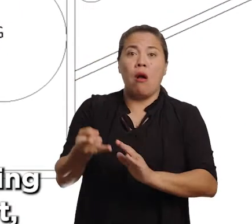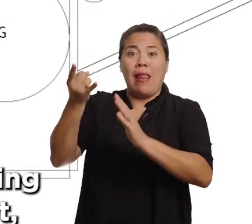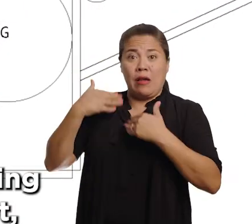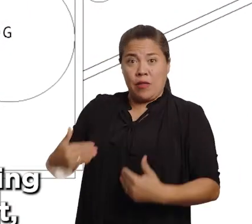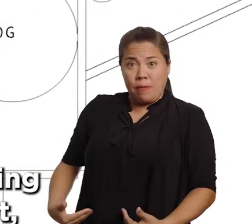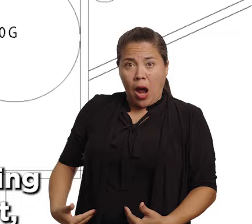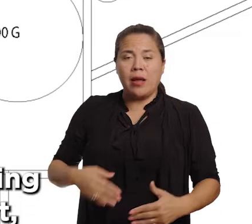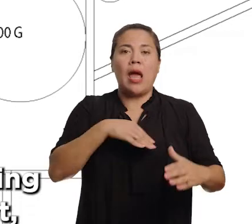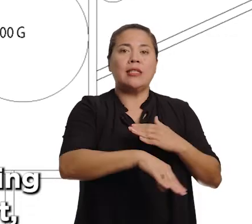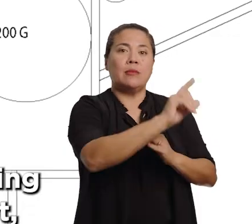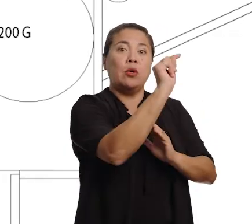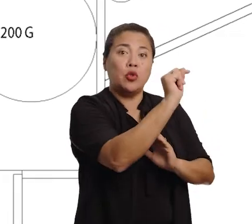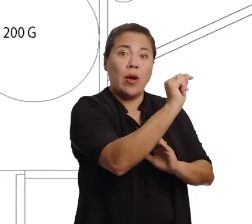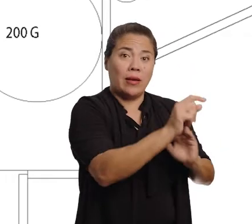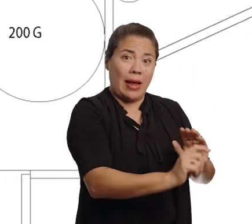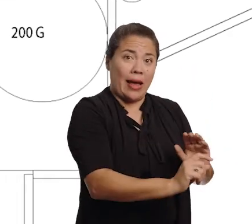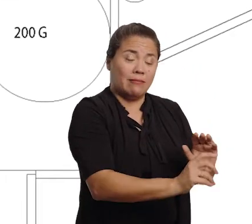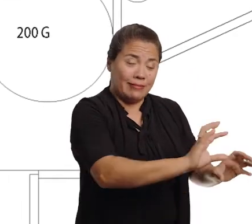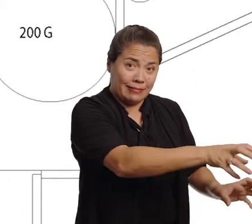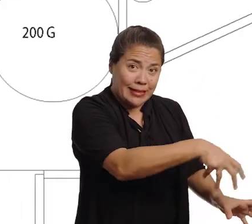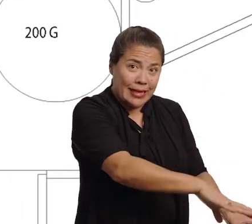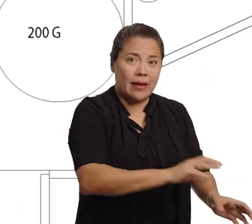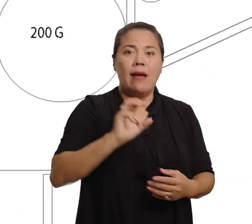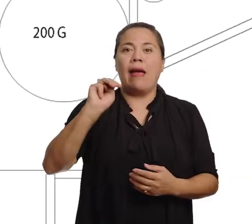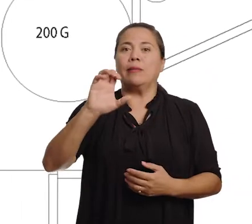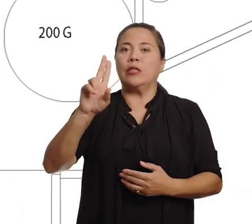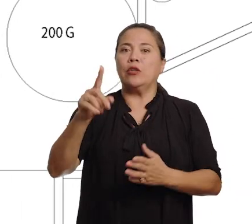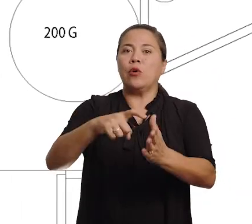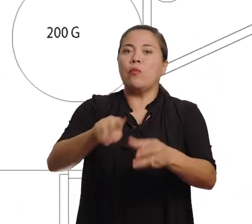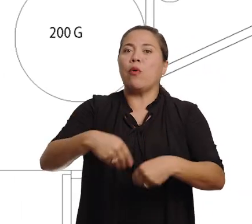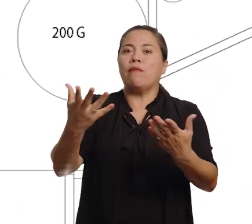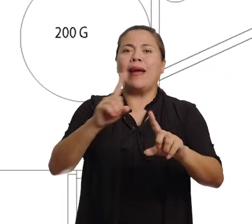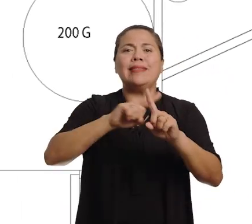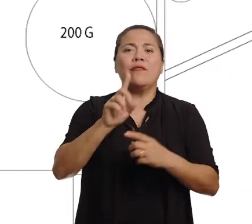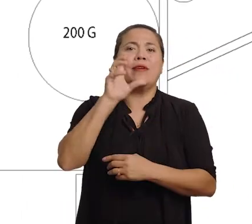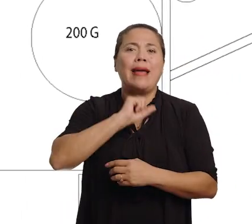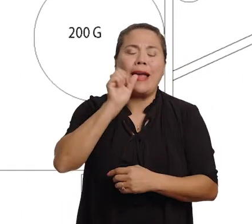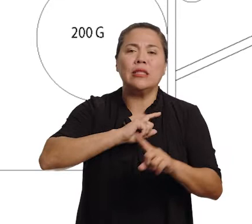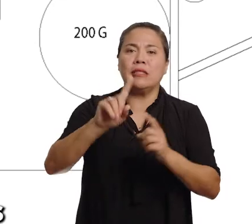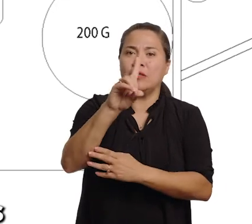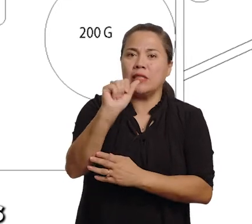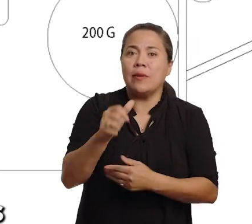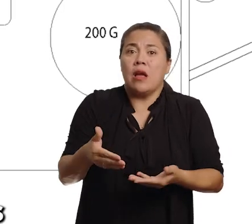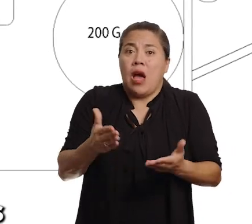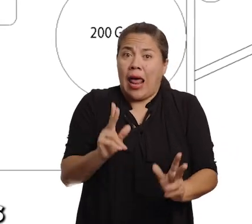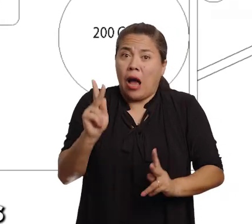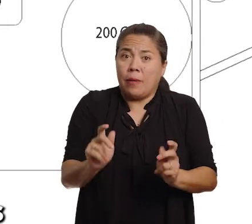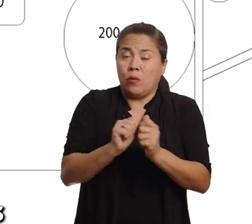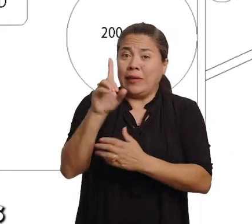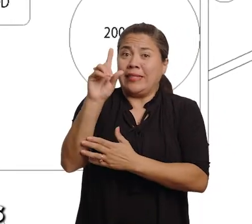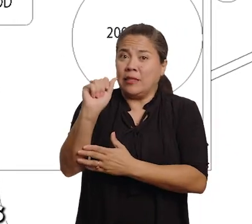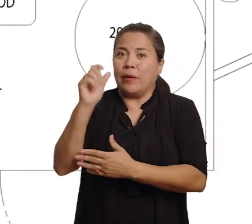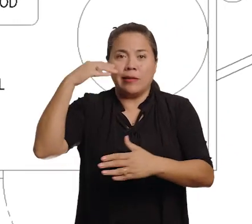Hoyer lift, accessible sink and toilet, the MCU supports a wide range of age and disability toileting needs, allowing San